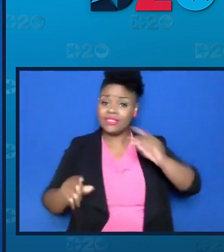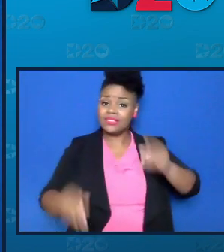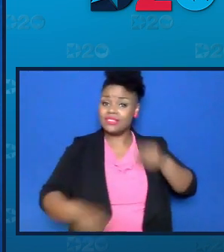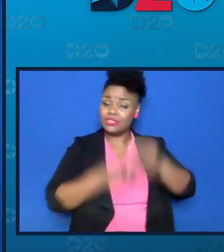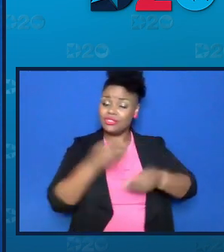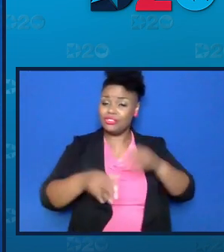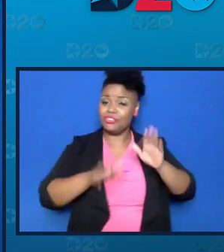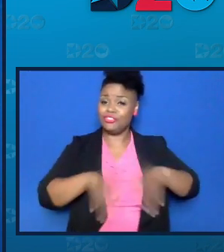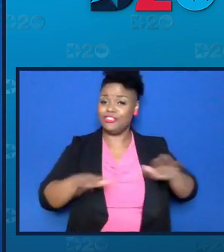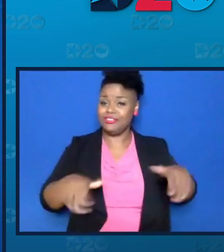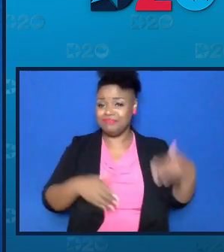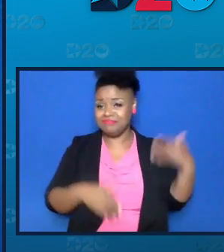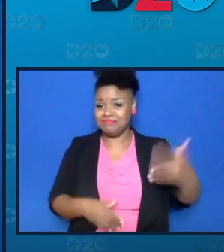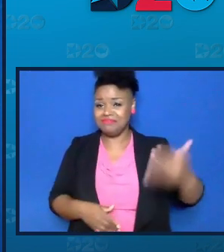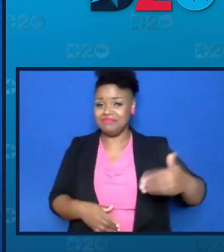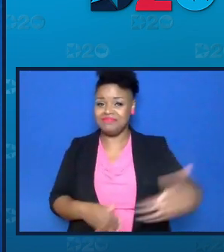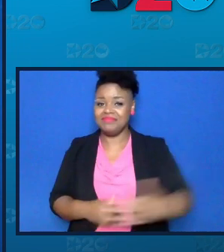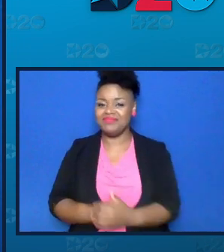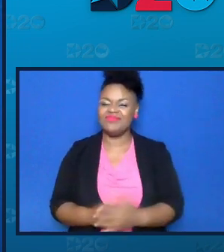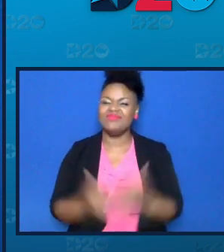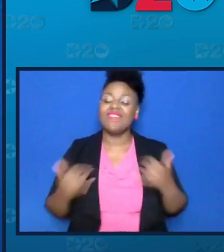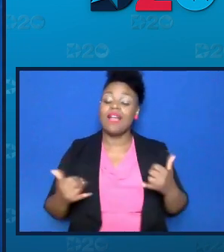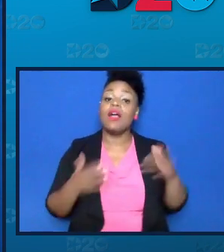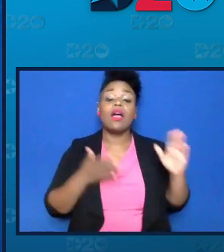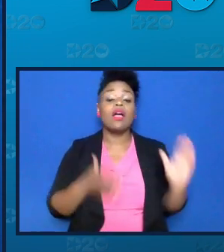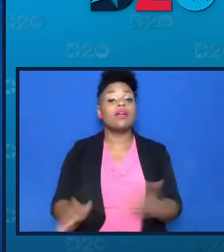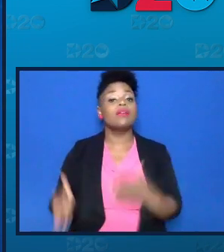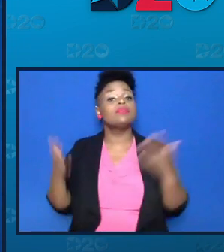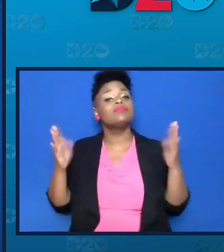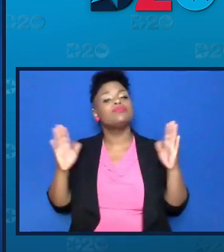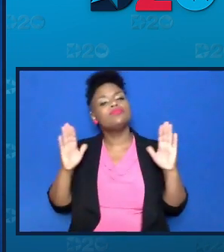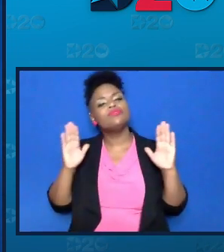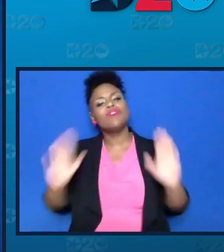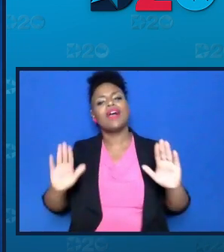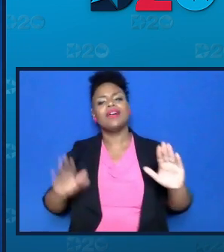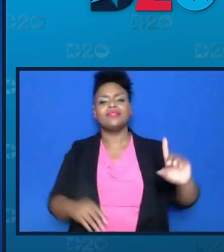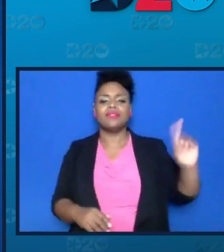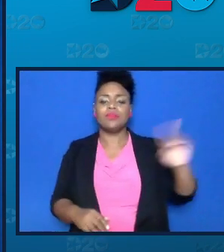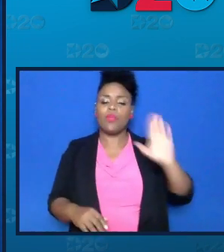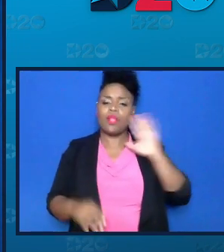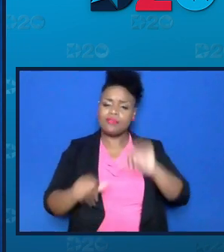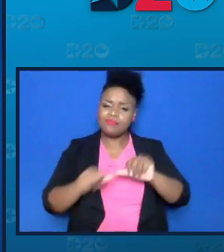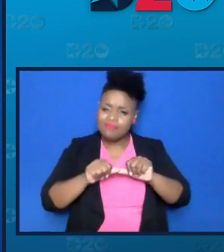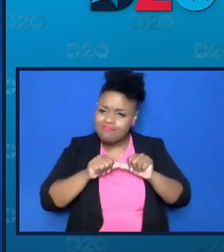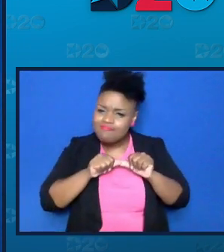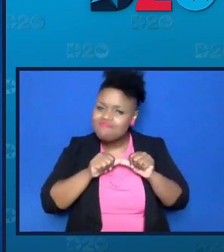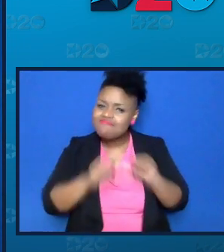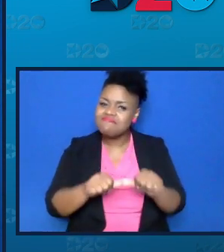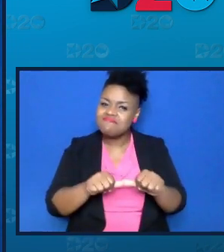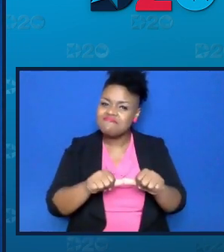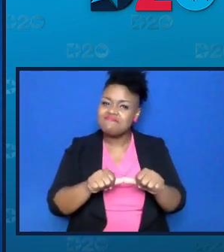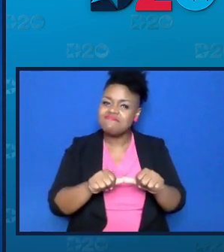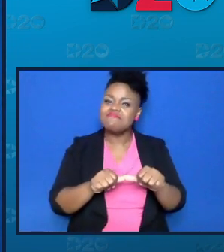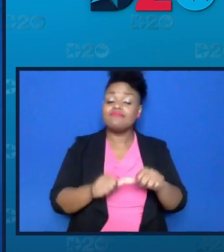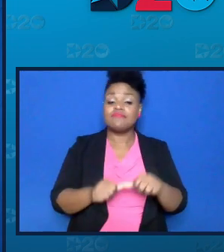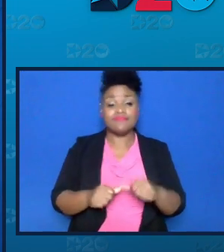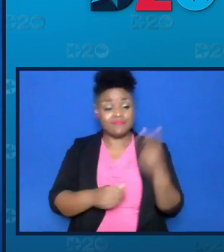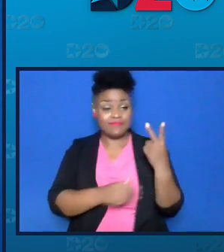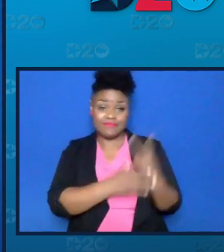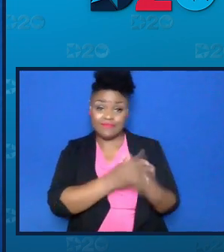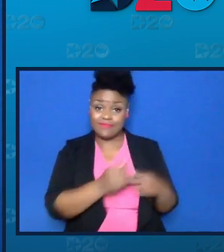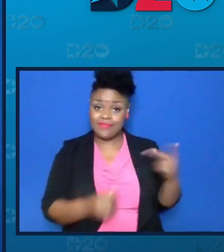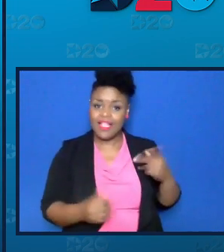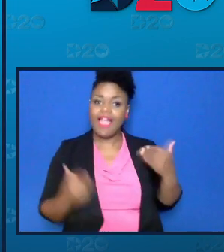now I'd like to turn it over to a great Democrat who will be with us throughout the evening. Between the two of us, we have 11 Emmys. How's that for math? One of my favorite